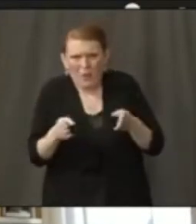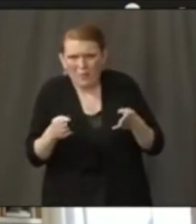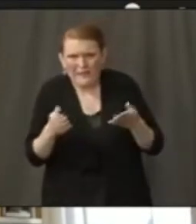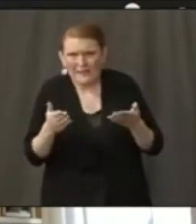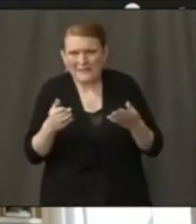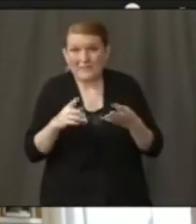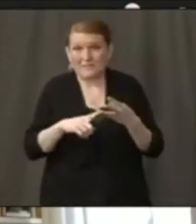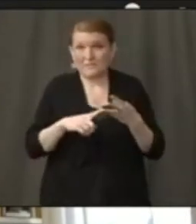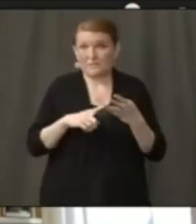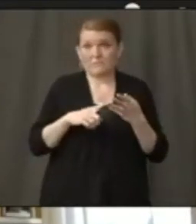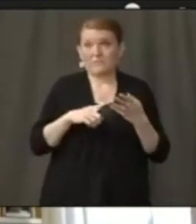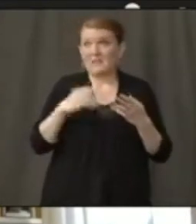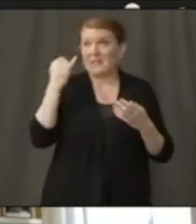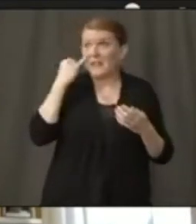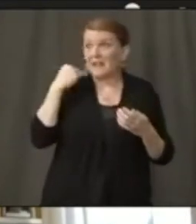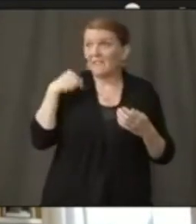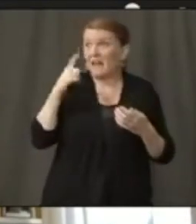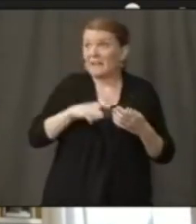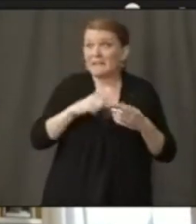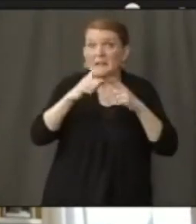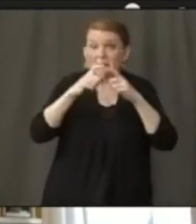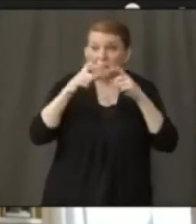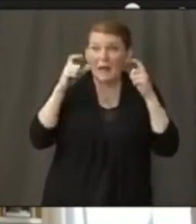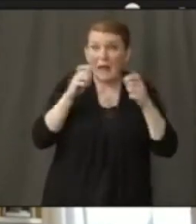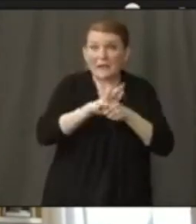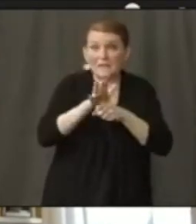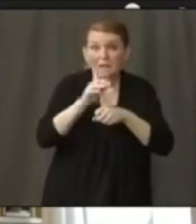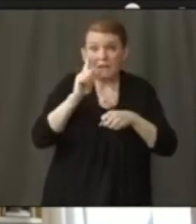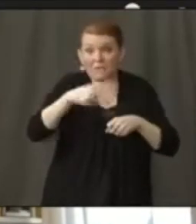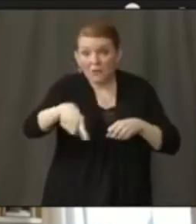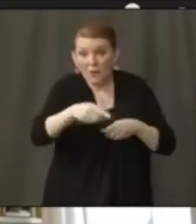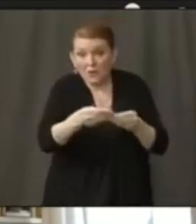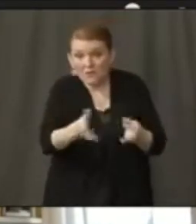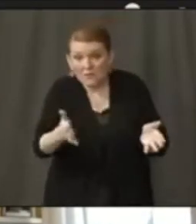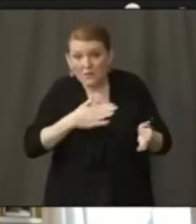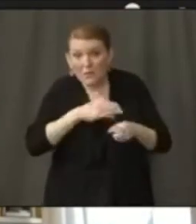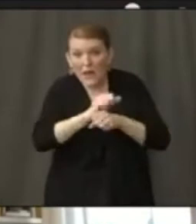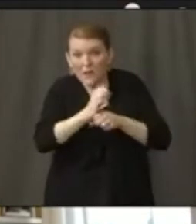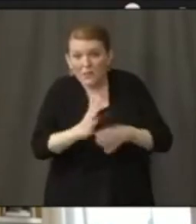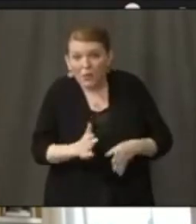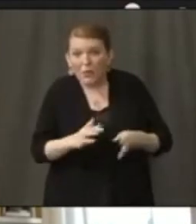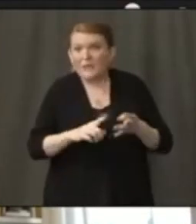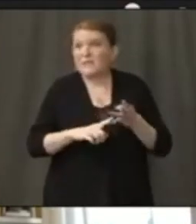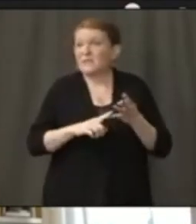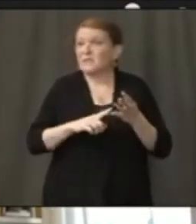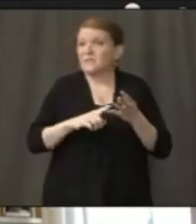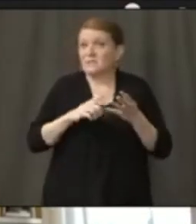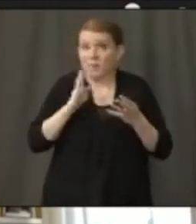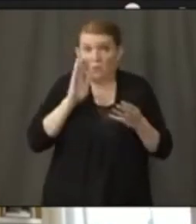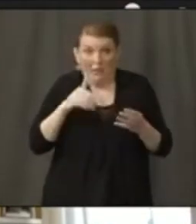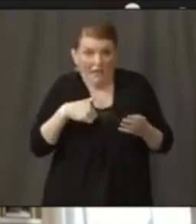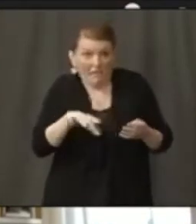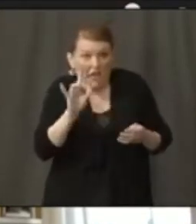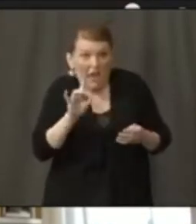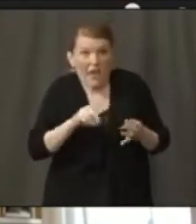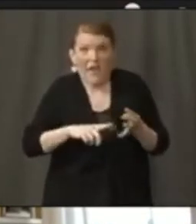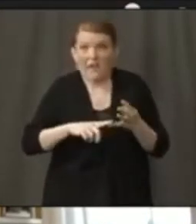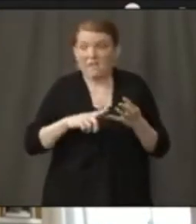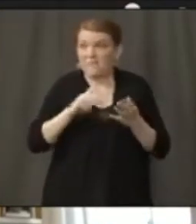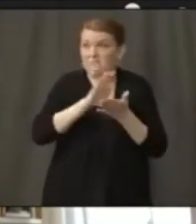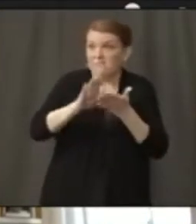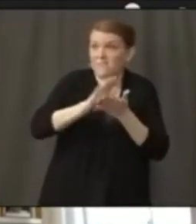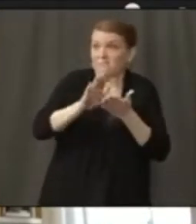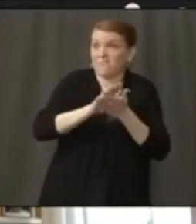and PPE necessary to reopen? And, you know, worries about childcare